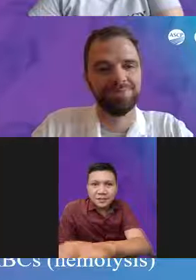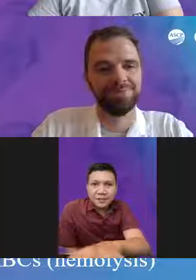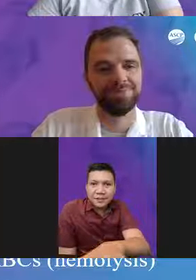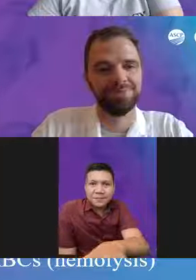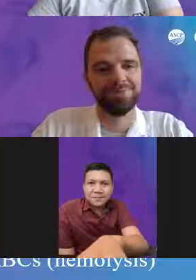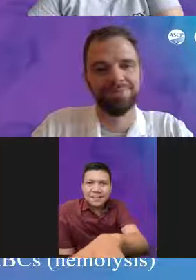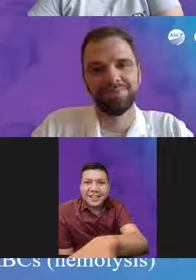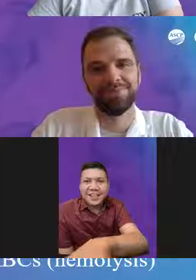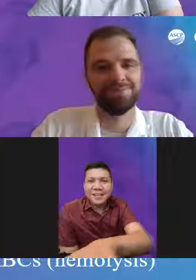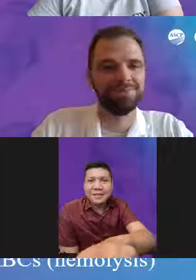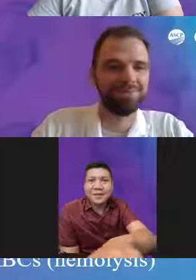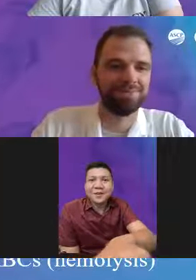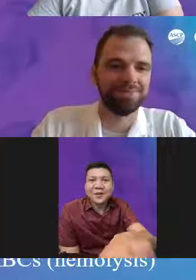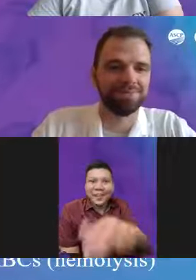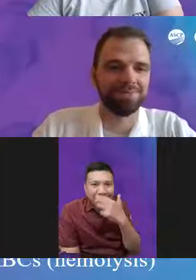with?